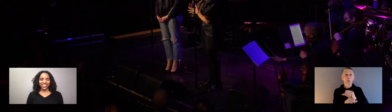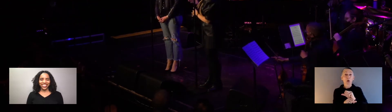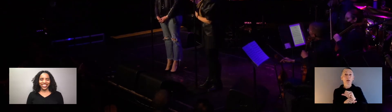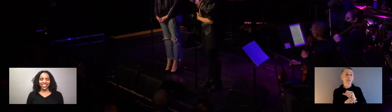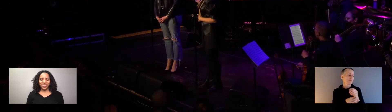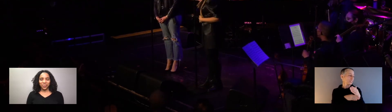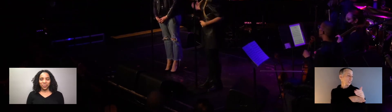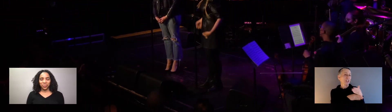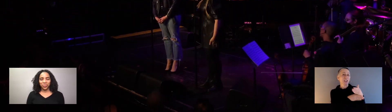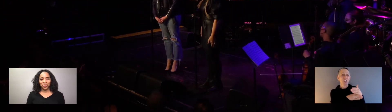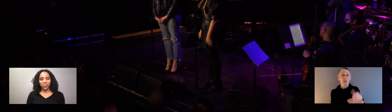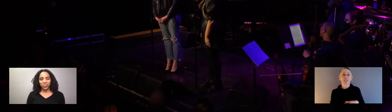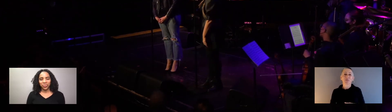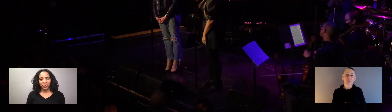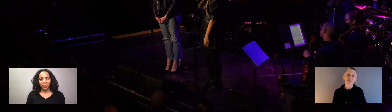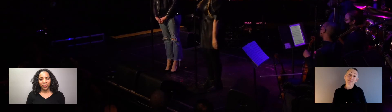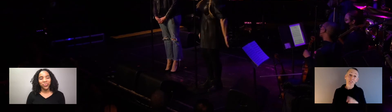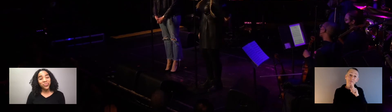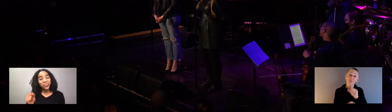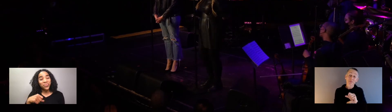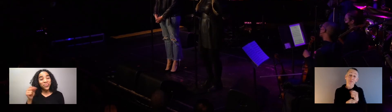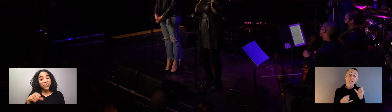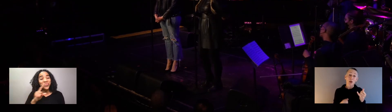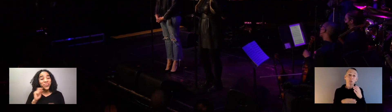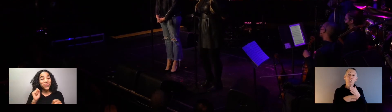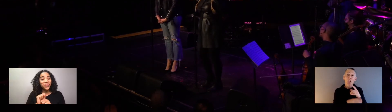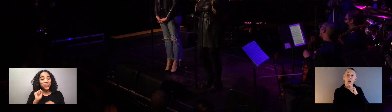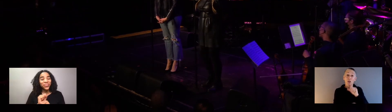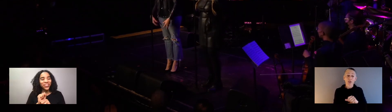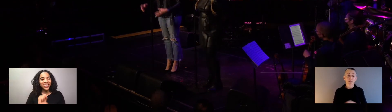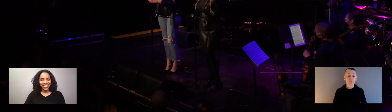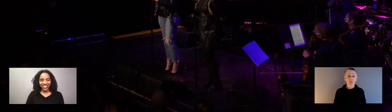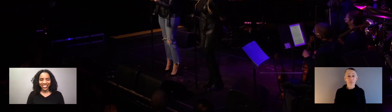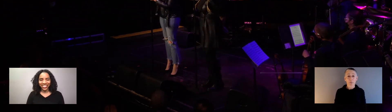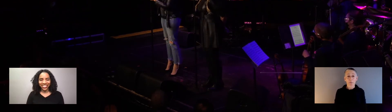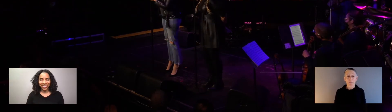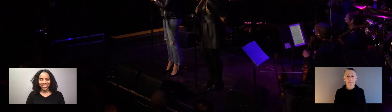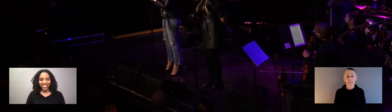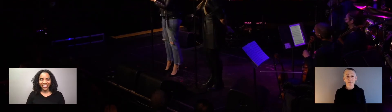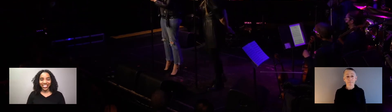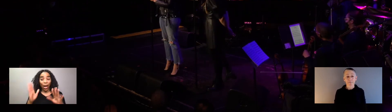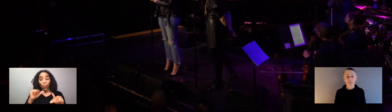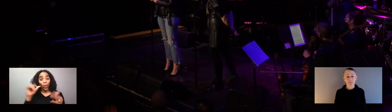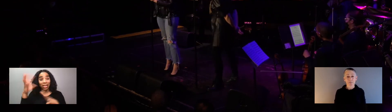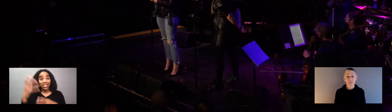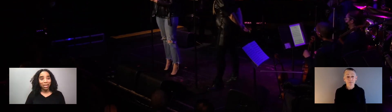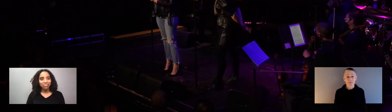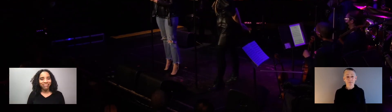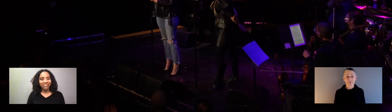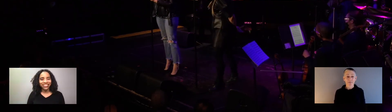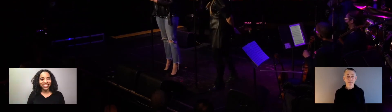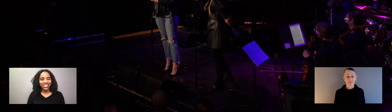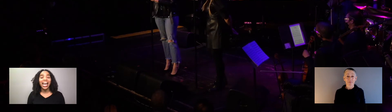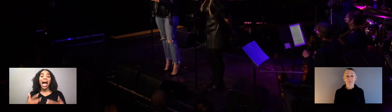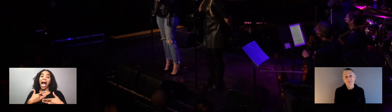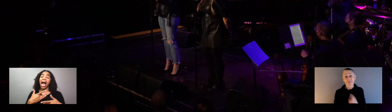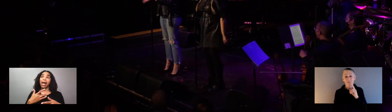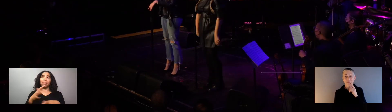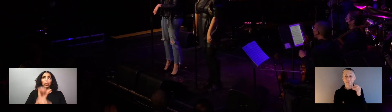truly share the song. Yeah, absolutely. Hope we don't mess it up. Here goes. I'm used to singing all of it.